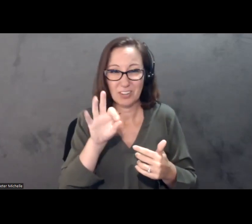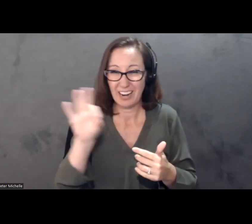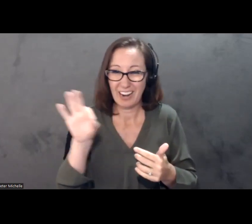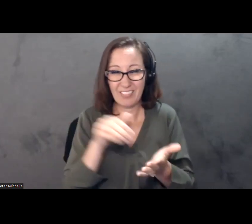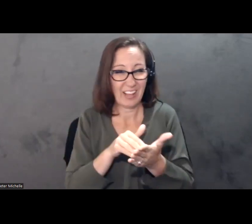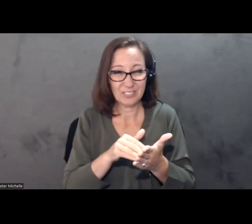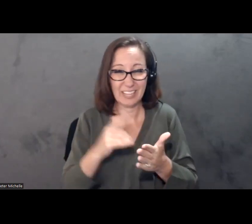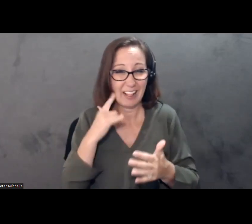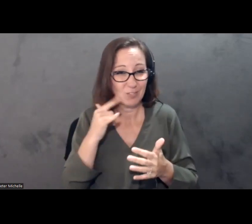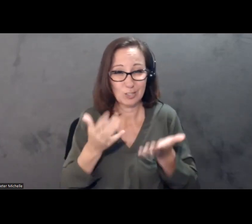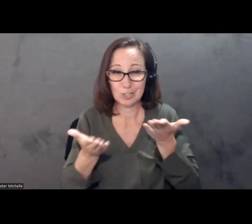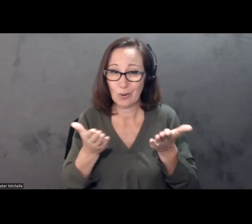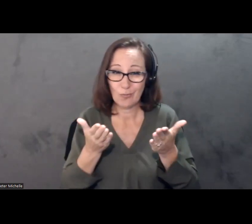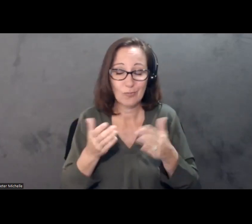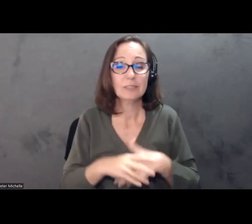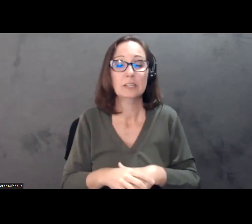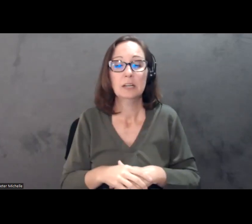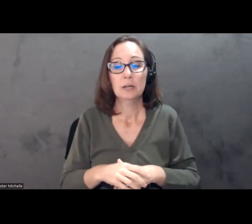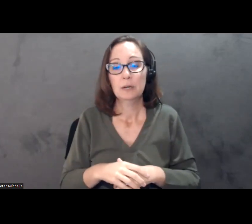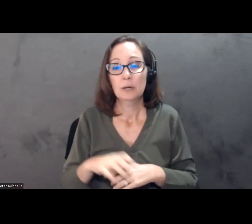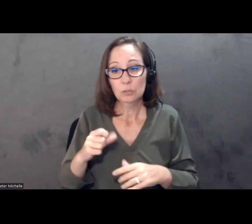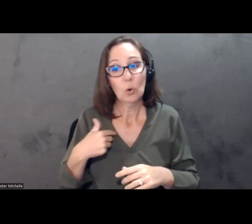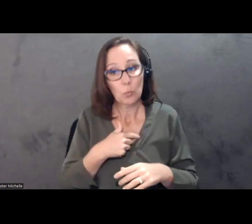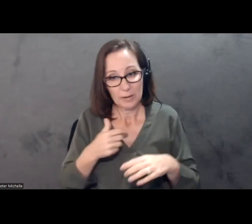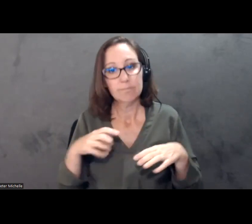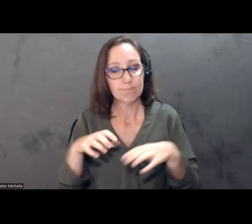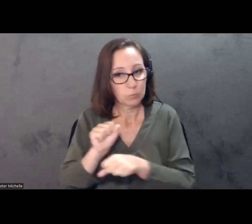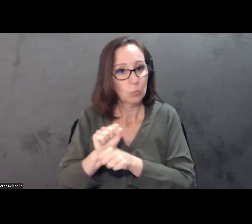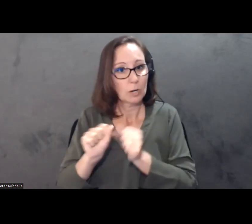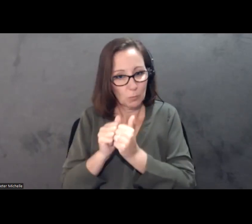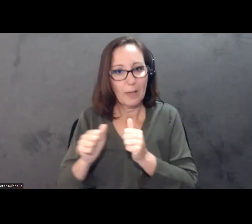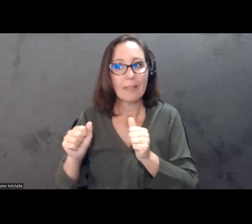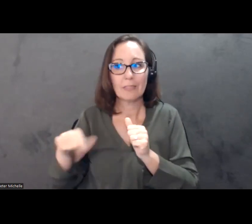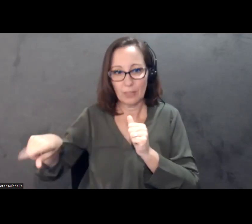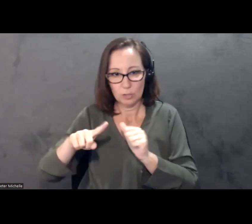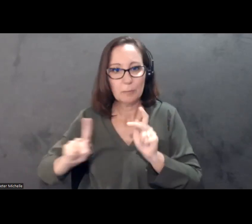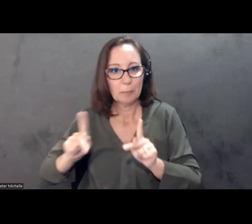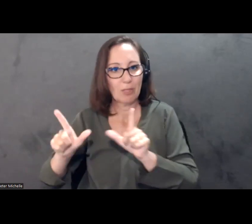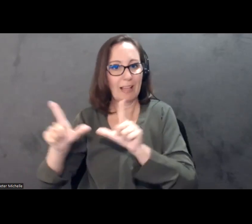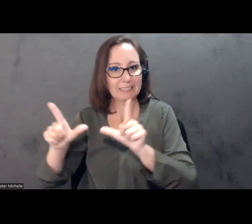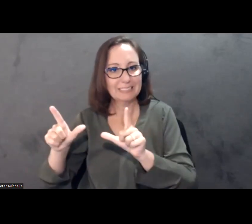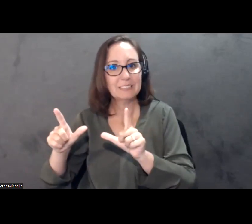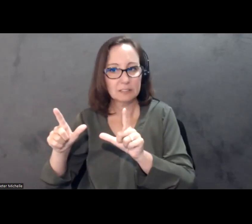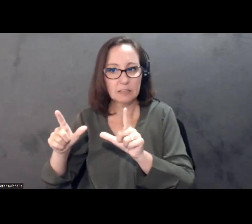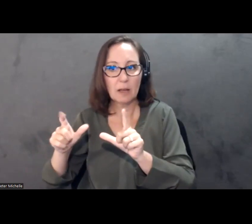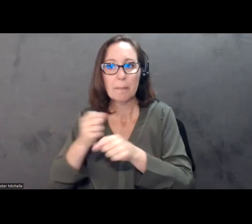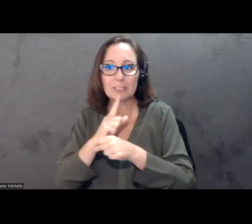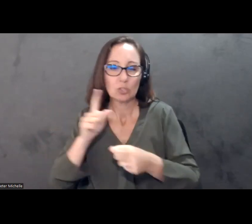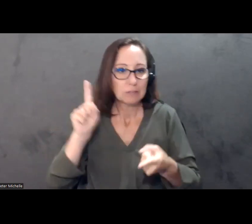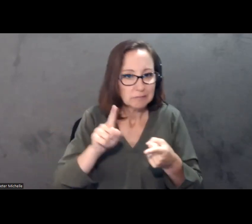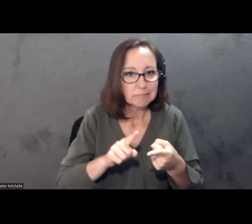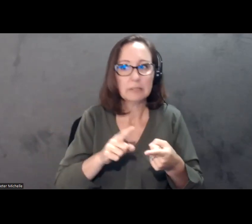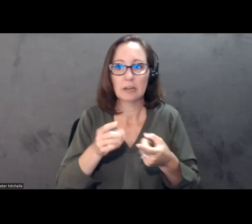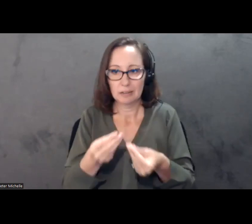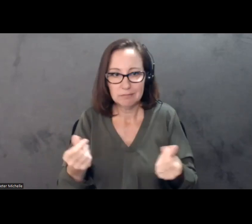299,000 Californians. And so we have been actively working with licensees to ensure the mitigation and prevention of COVID-19